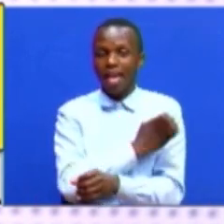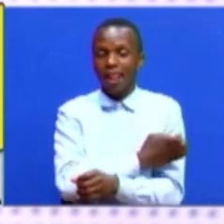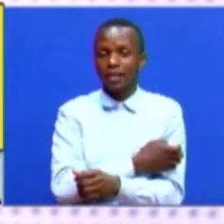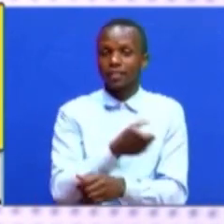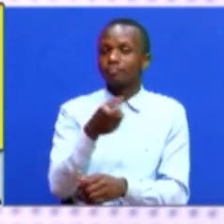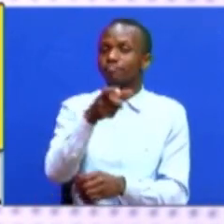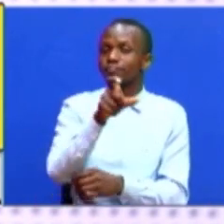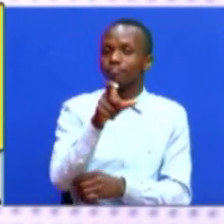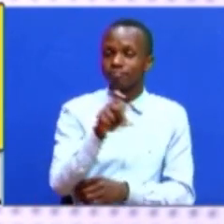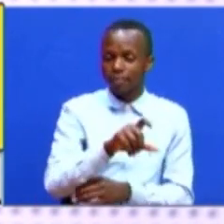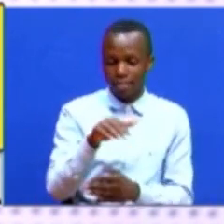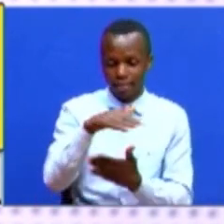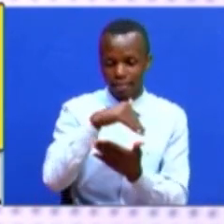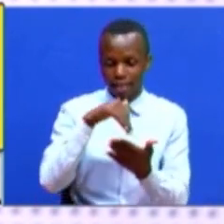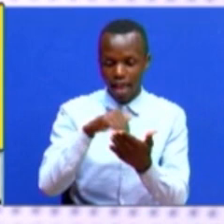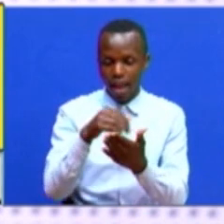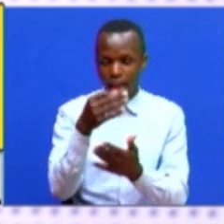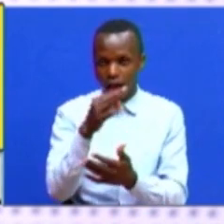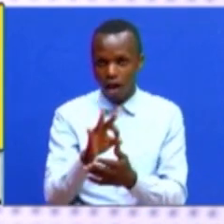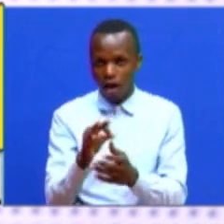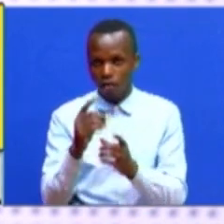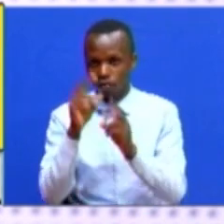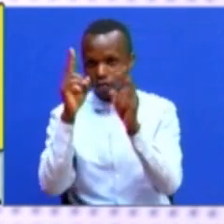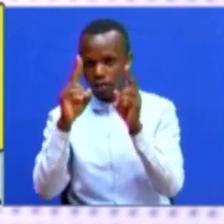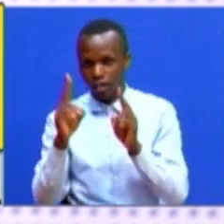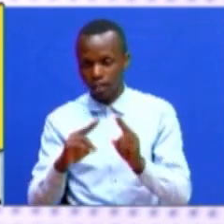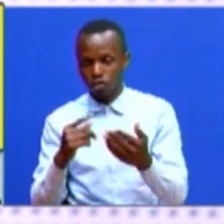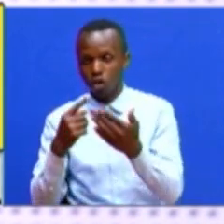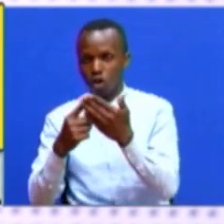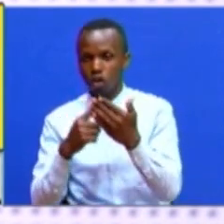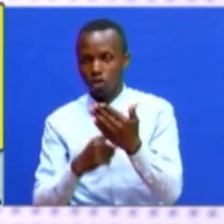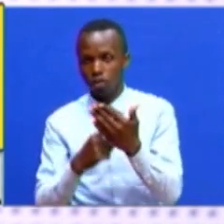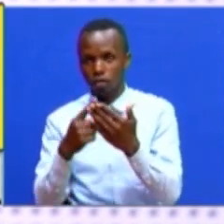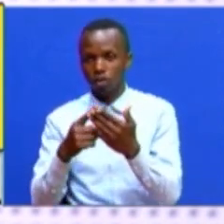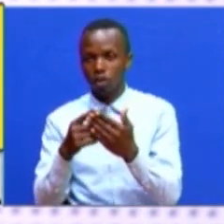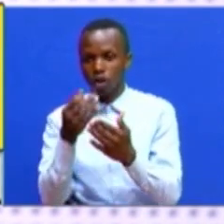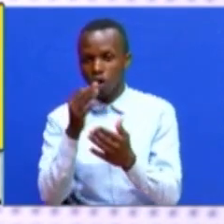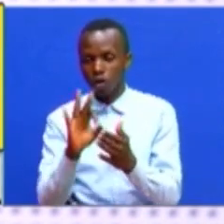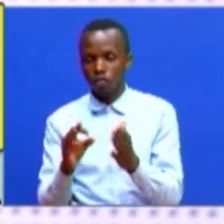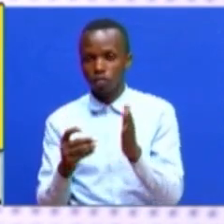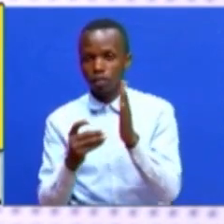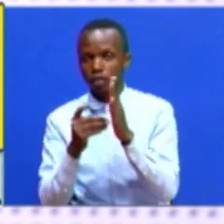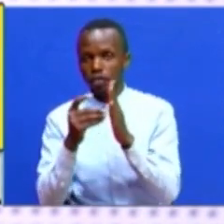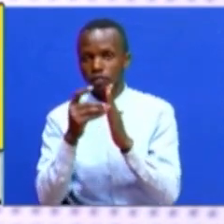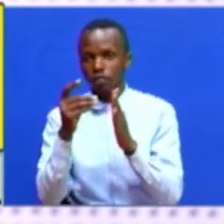at the center of international debate on development,